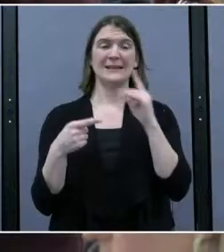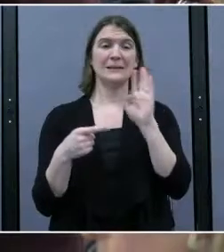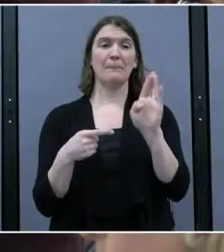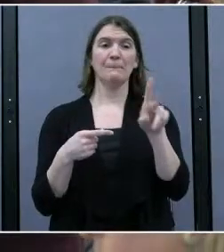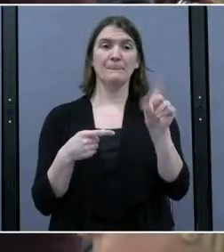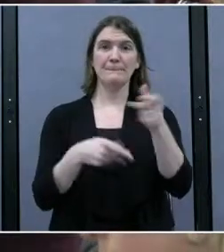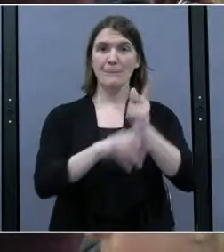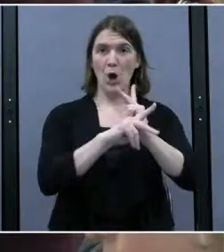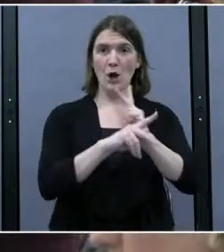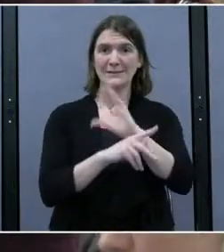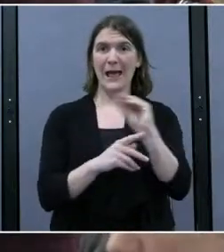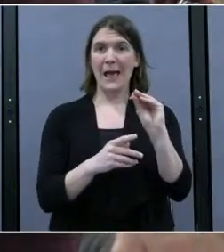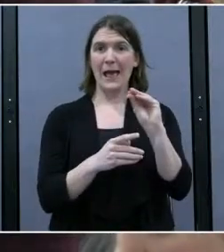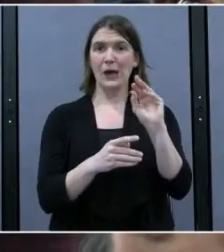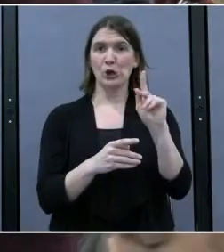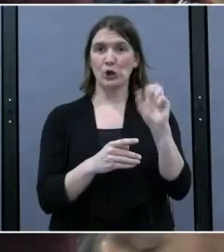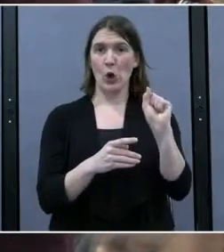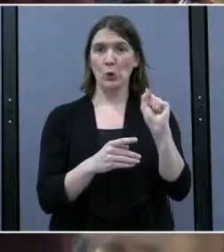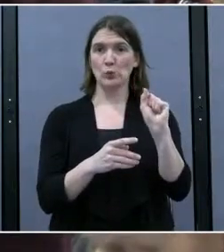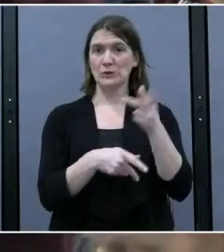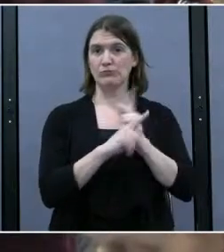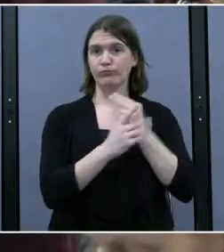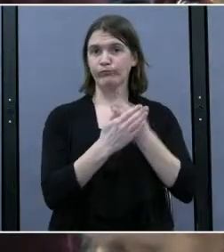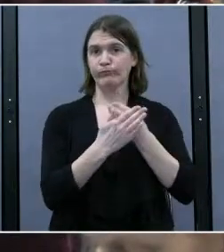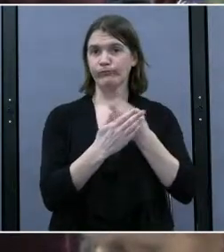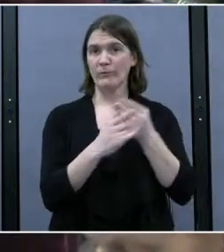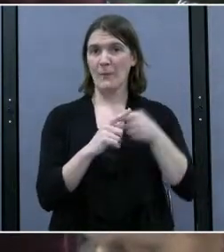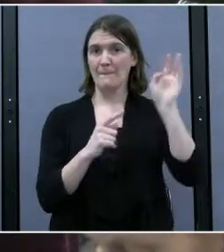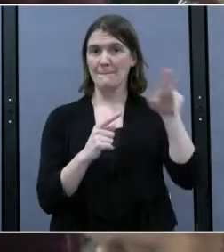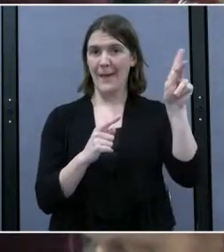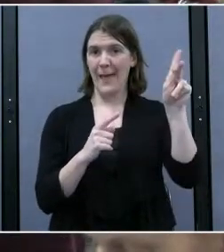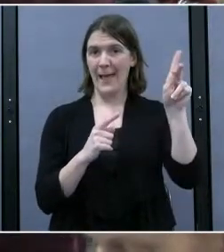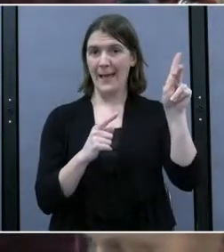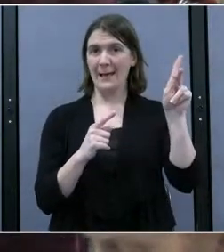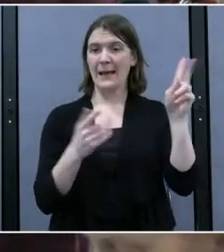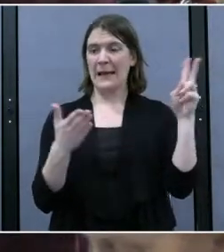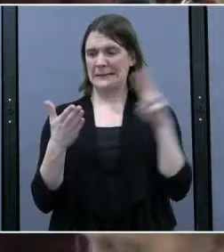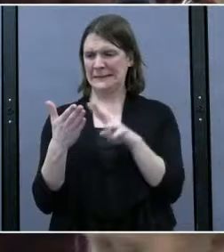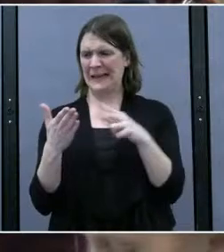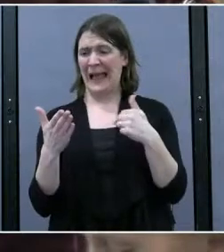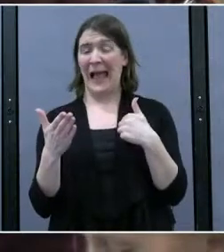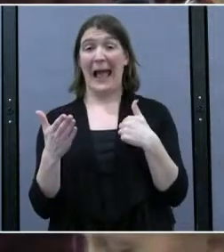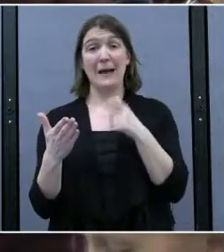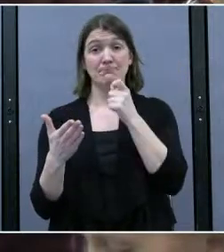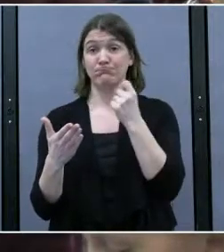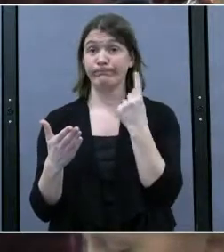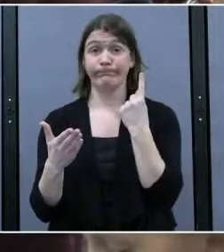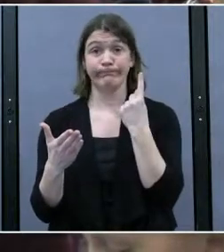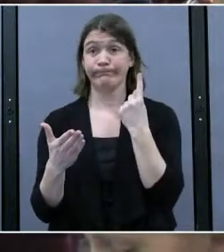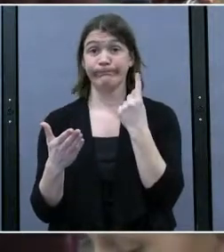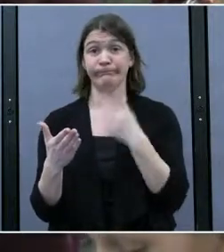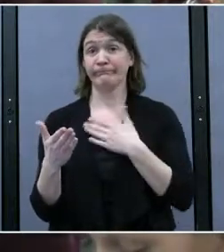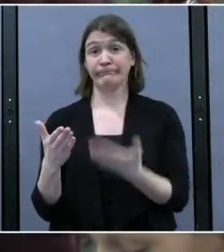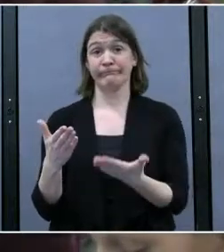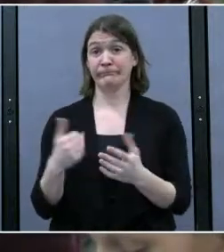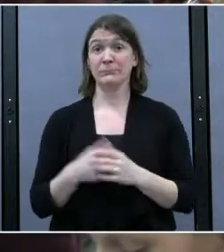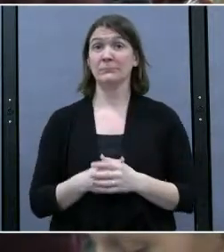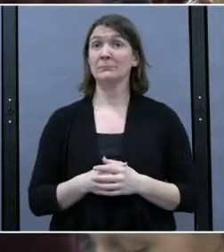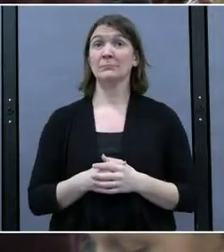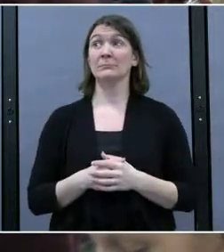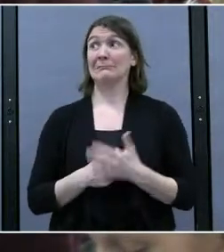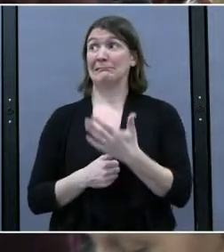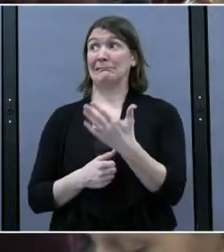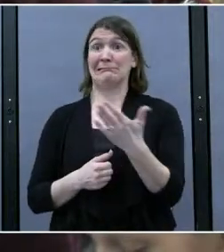notes. There's something I clearly don't understand, and I'm